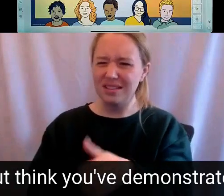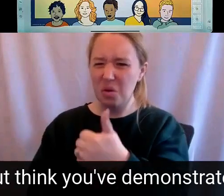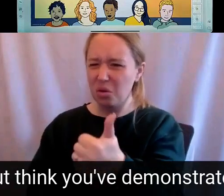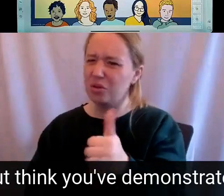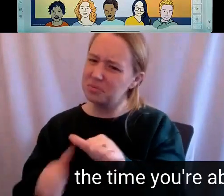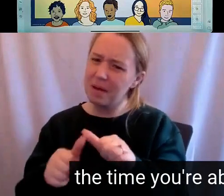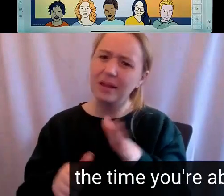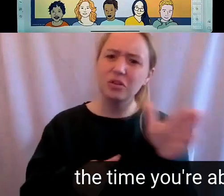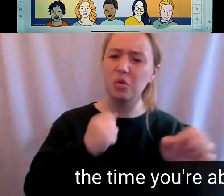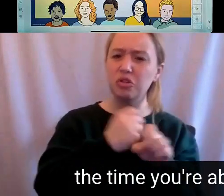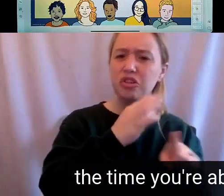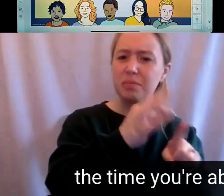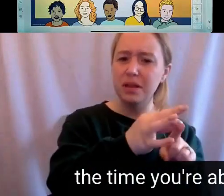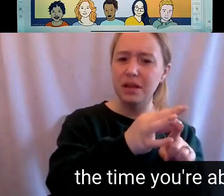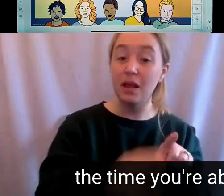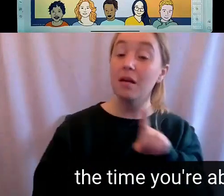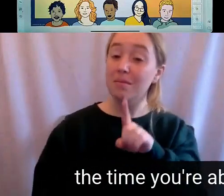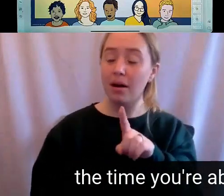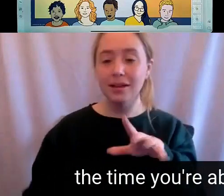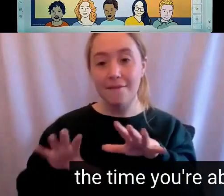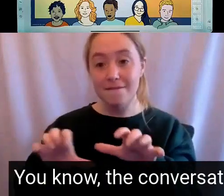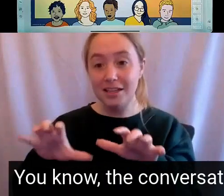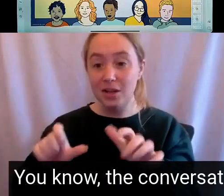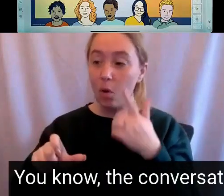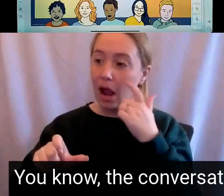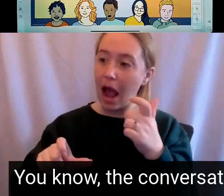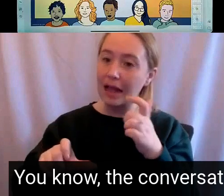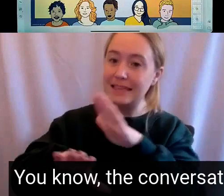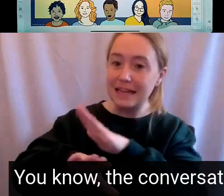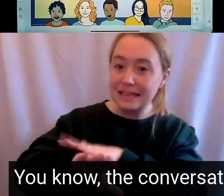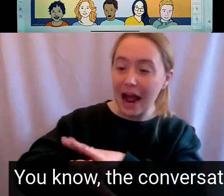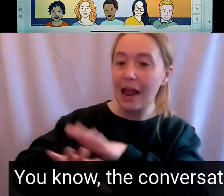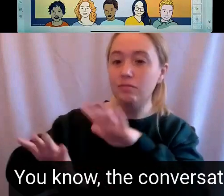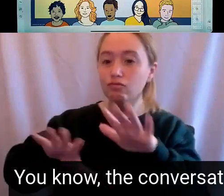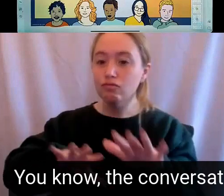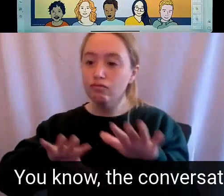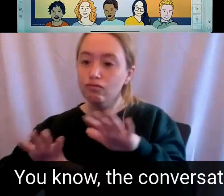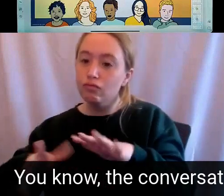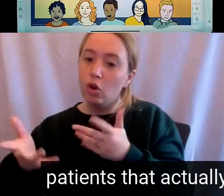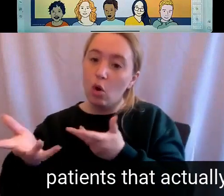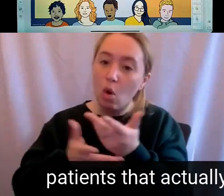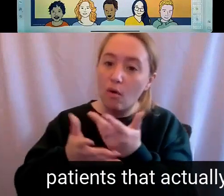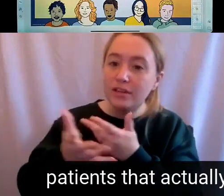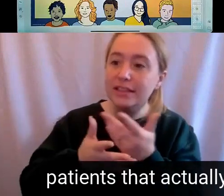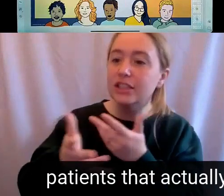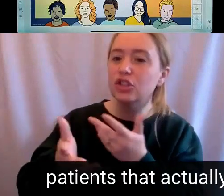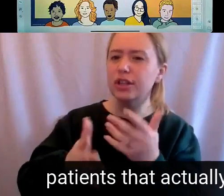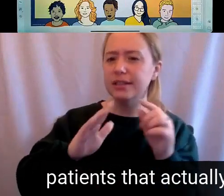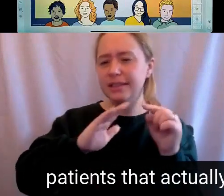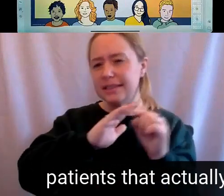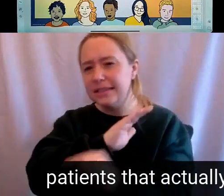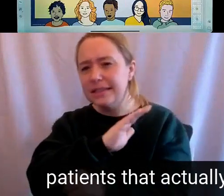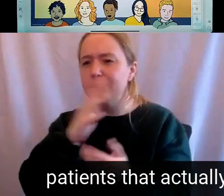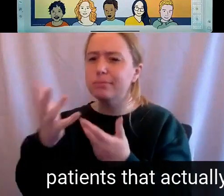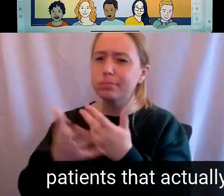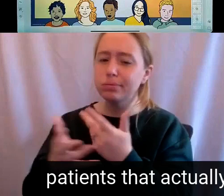you've described the time you're able to spend with patients, you know, the conversations that you're able to have with patients, that actually seeing